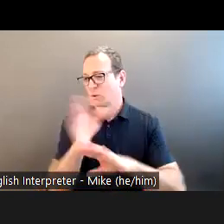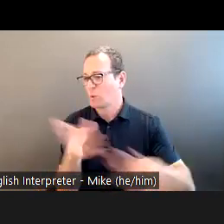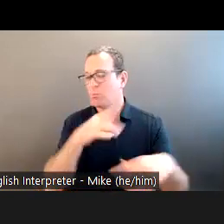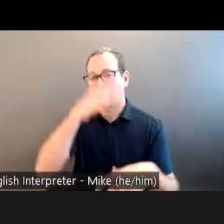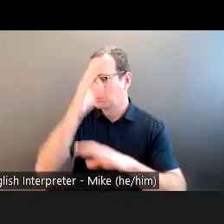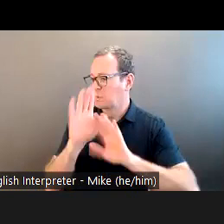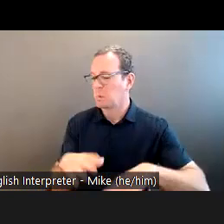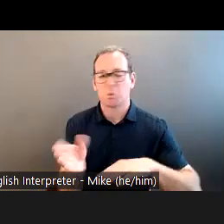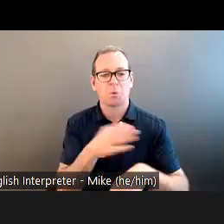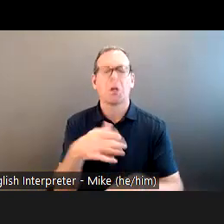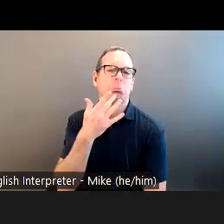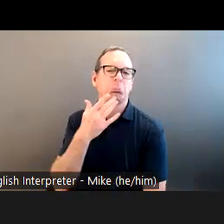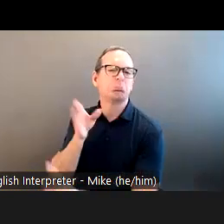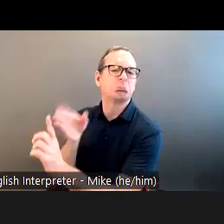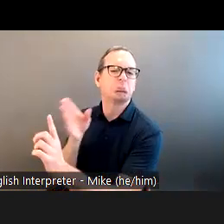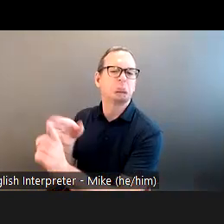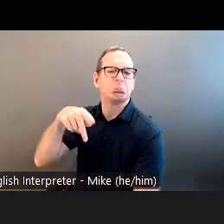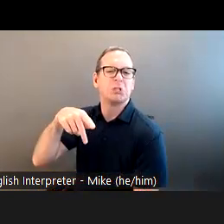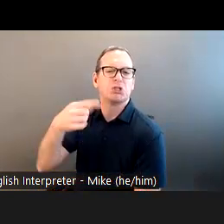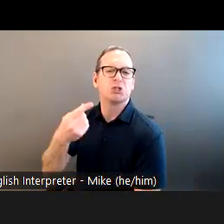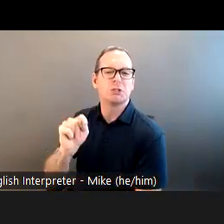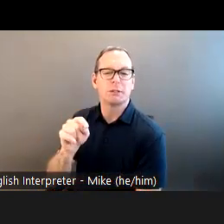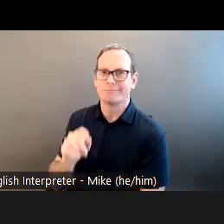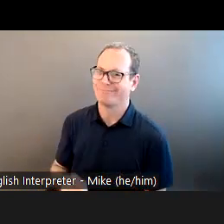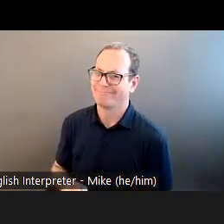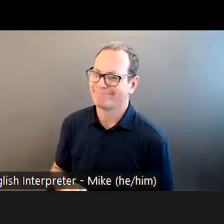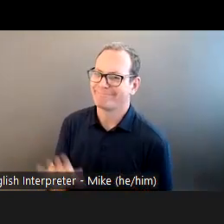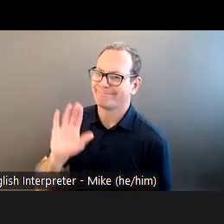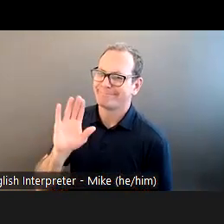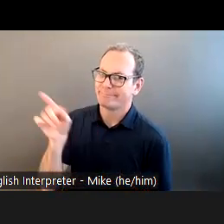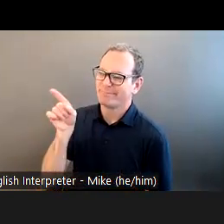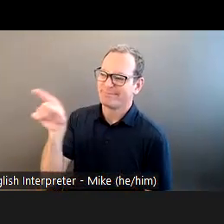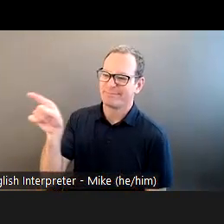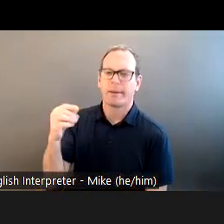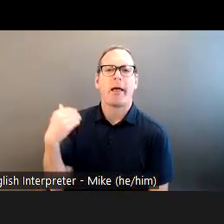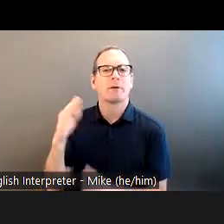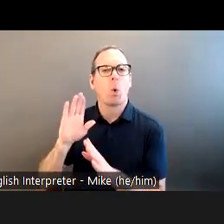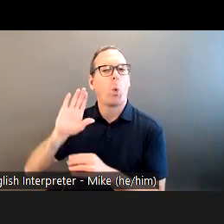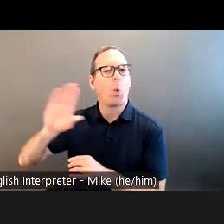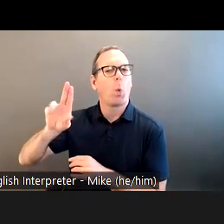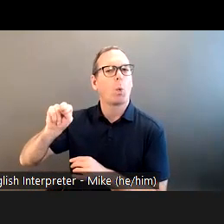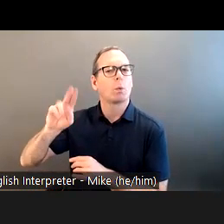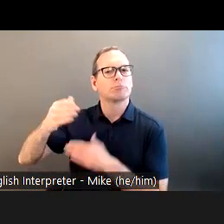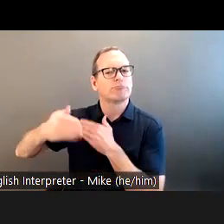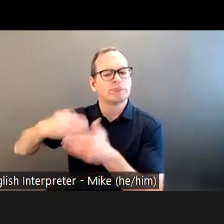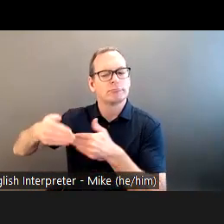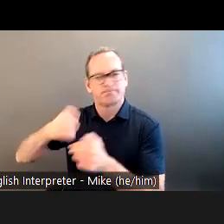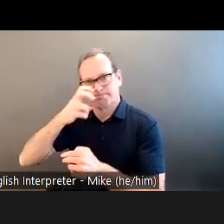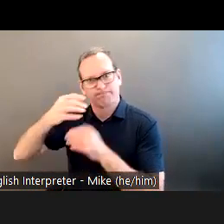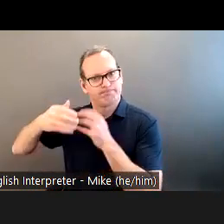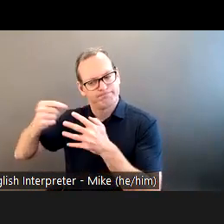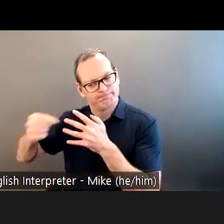you. Again, I don't know what conditions they look at to even make that decision. If you're uncertain about the people that